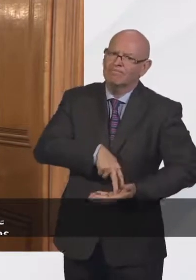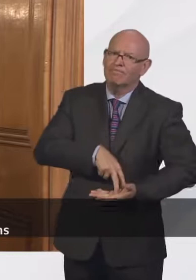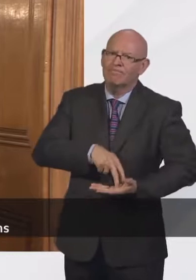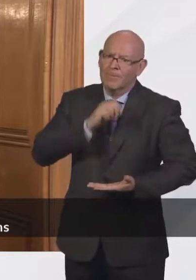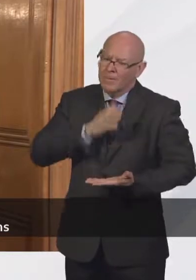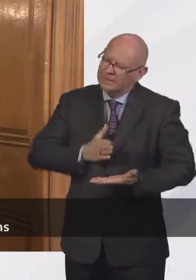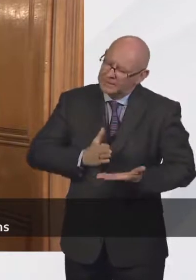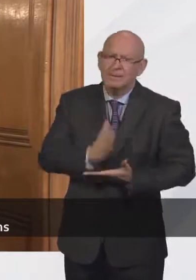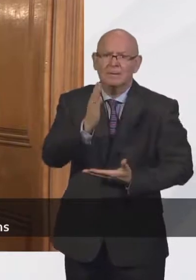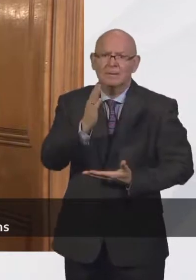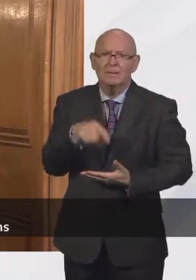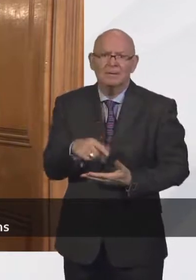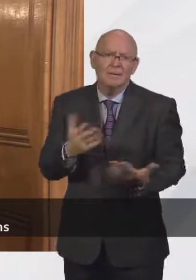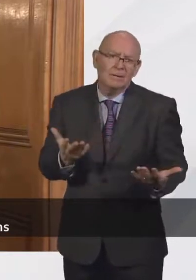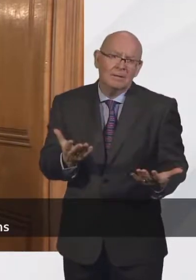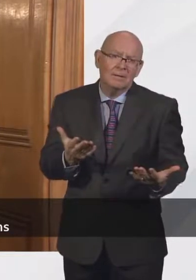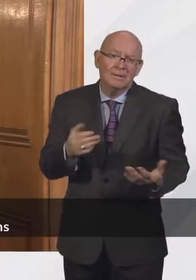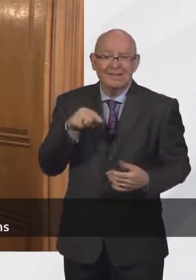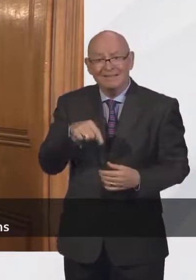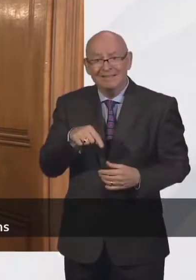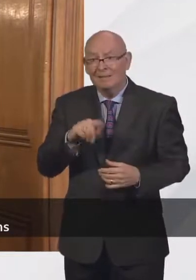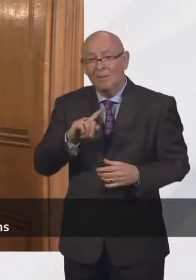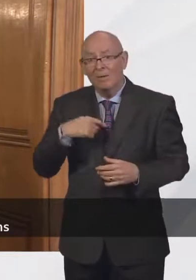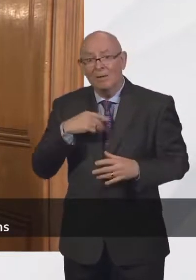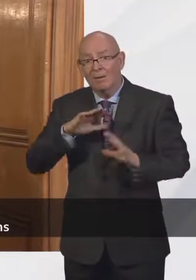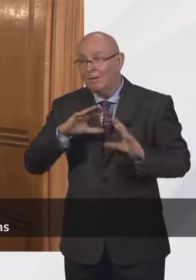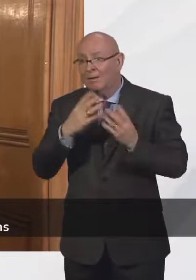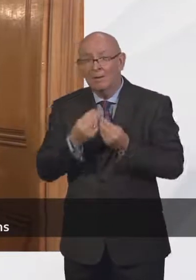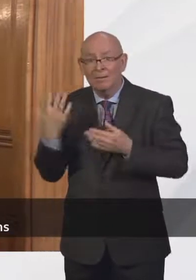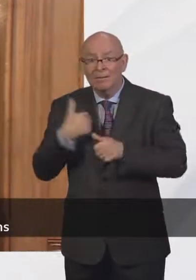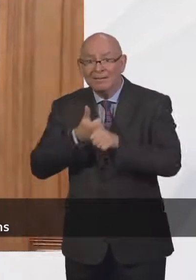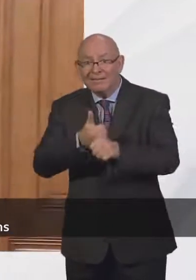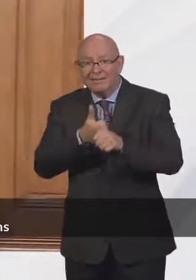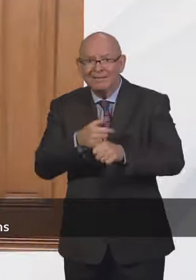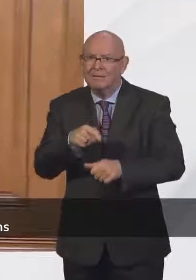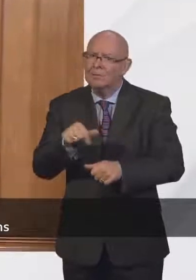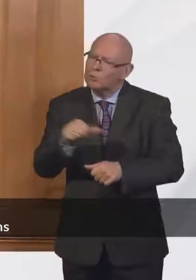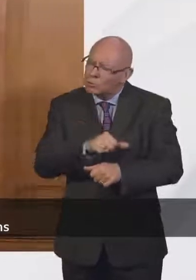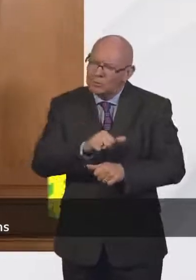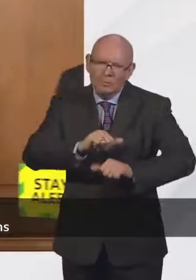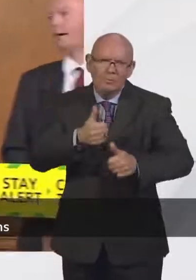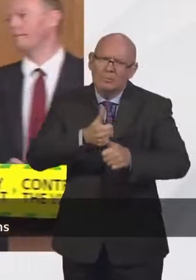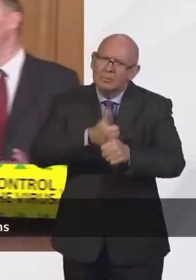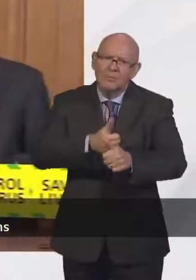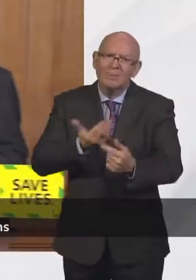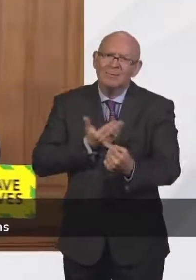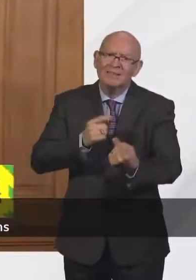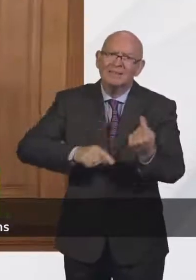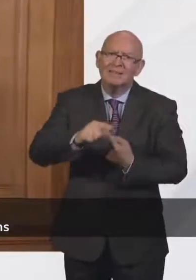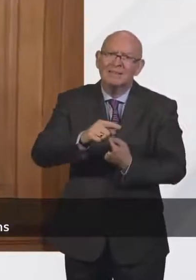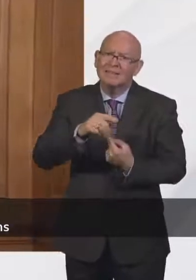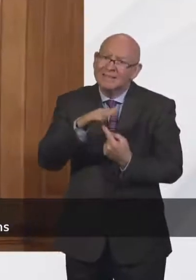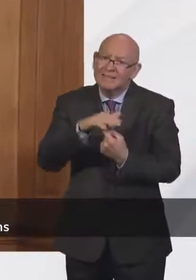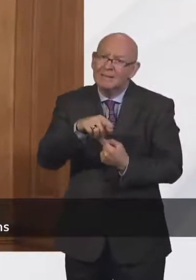reopening with the right degree of caution. So on the issue about relaxation, obviously the